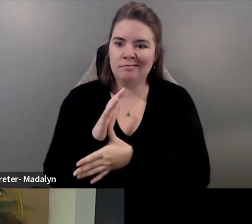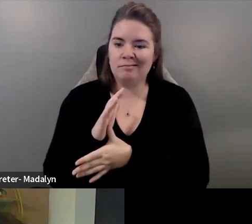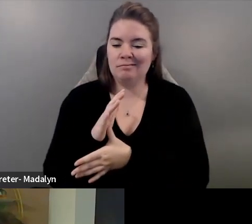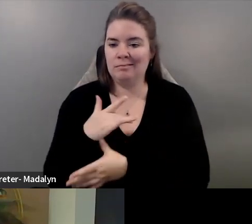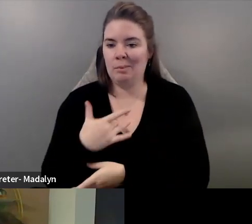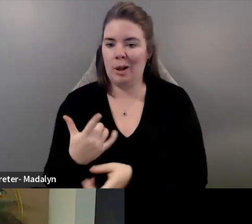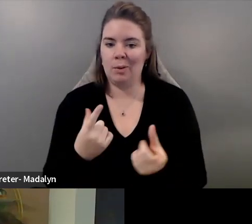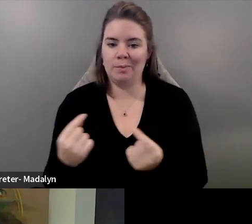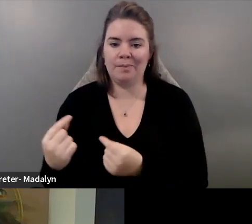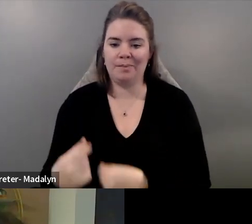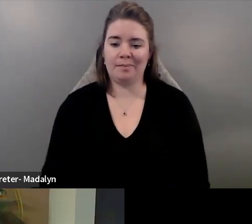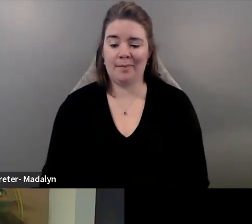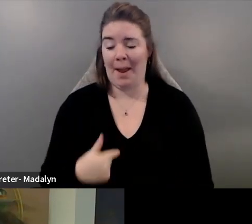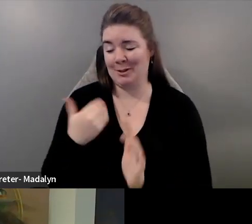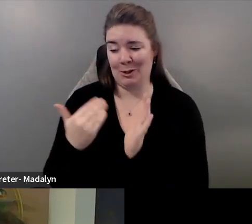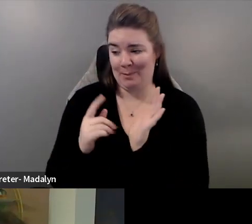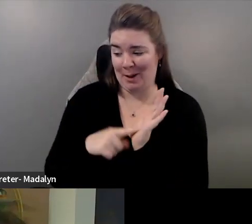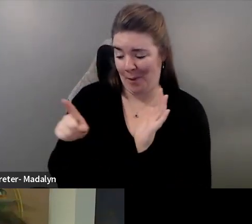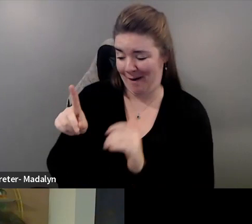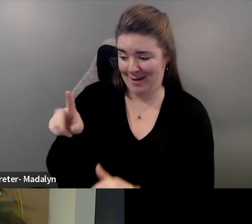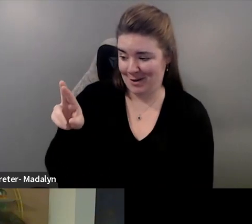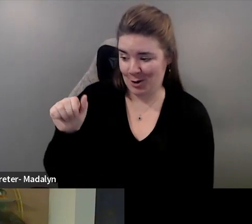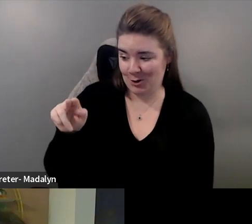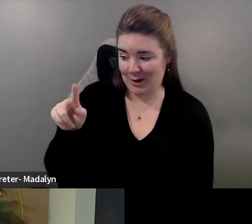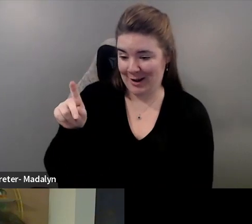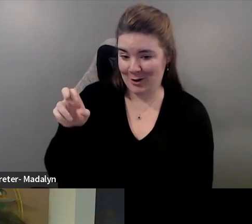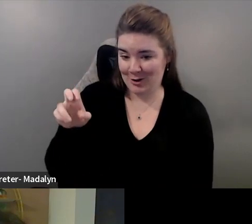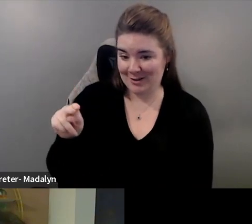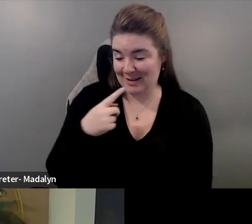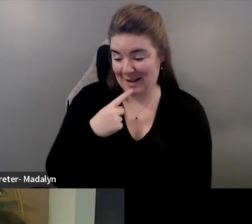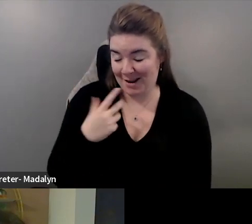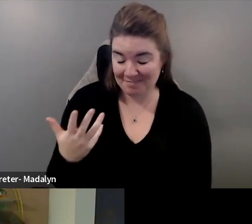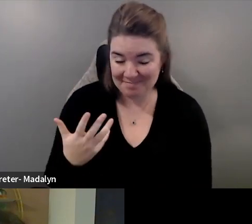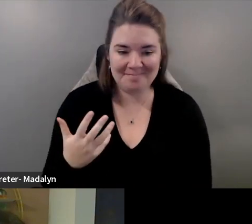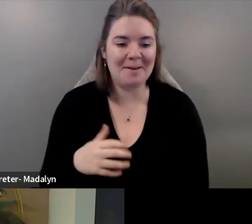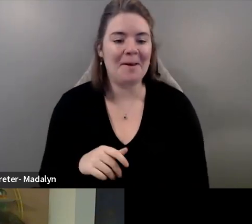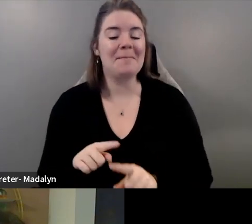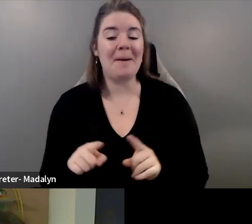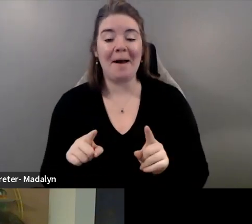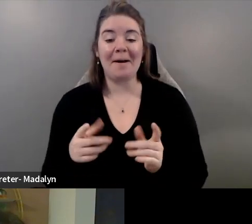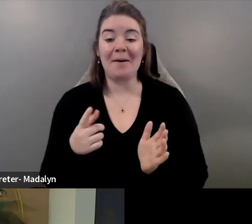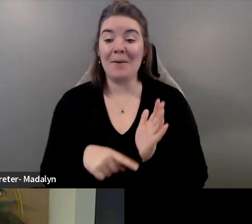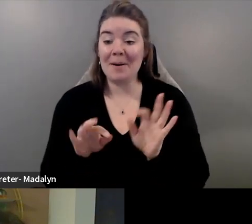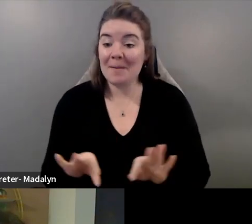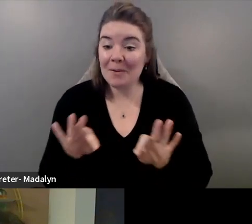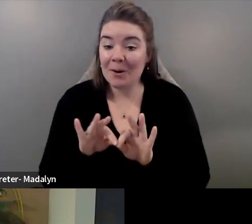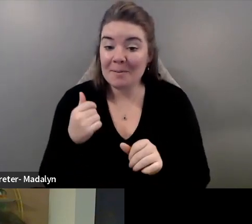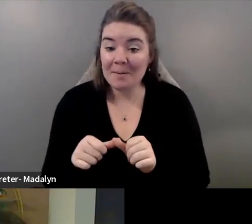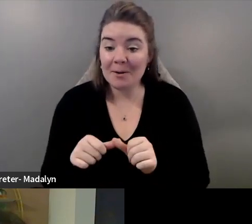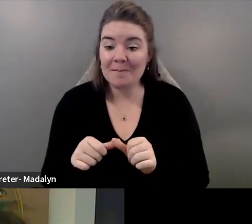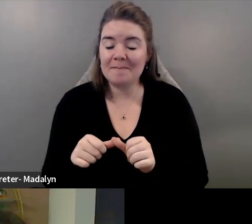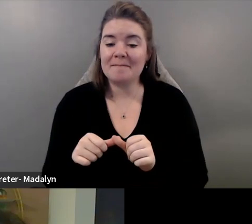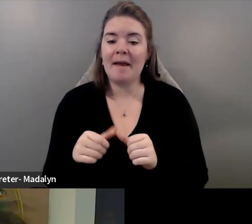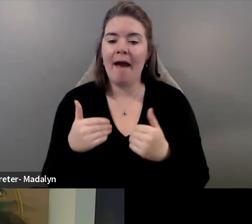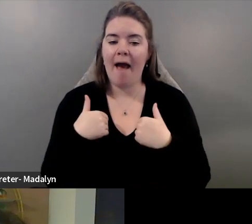Dr. Anderson said. That's okay. We have, but one of the things that's important to remember is we have meetings. We have to have at